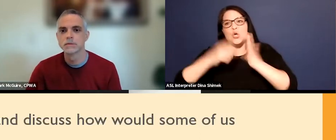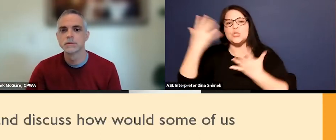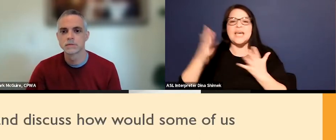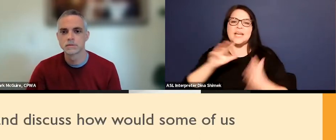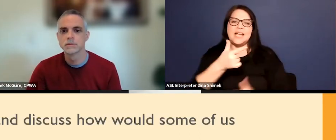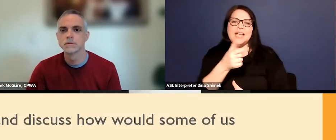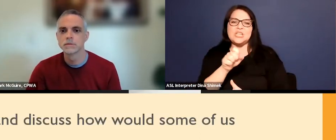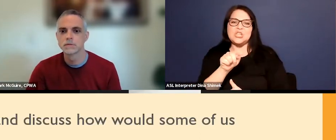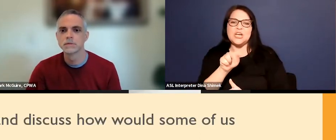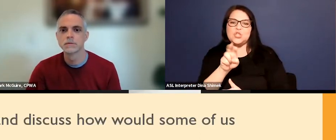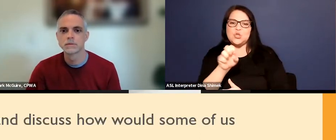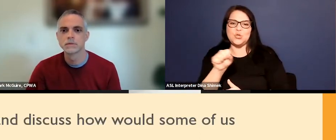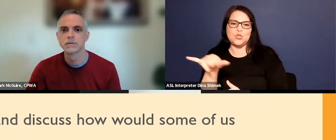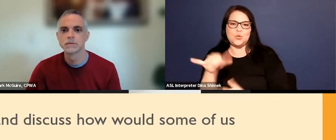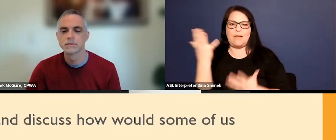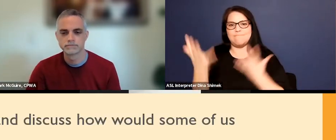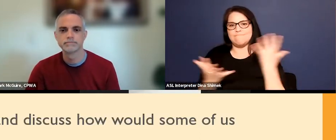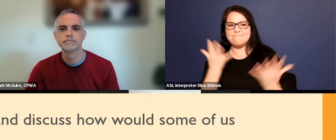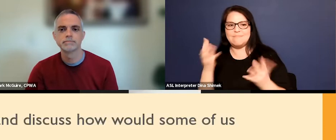gestures.